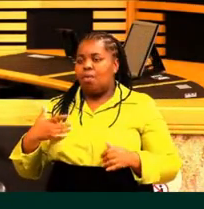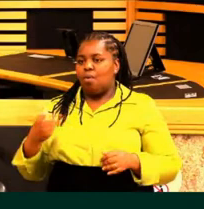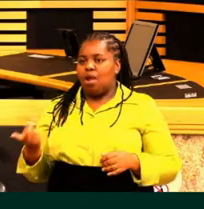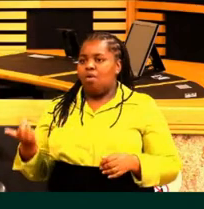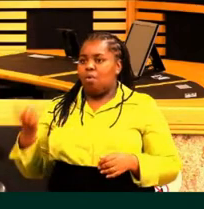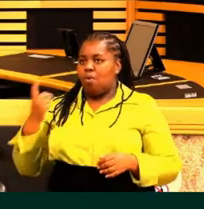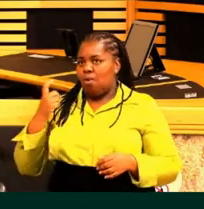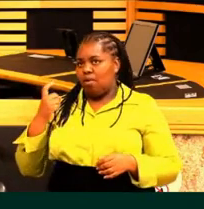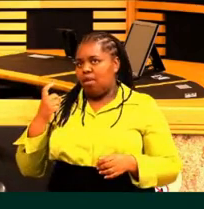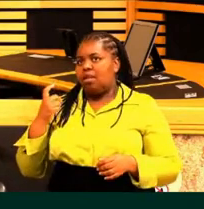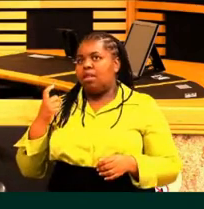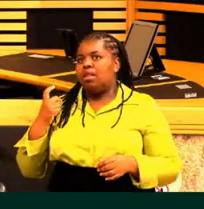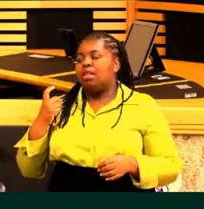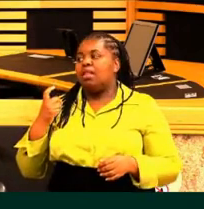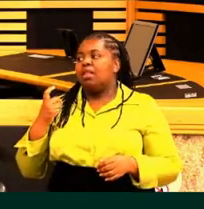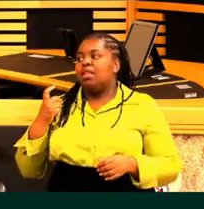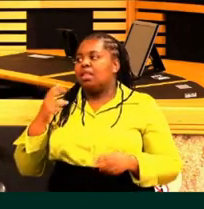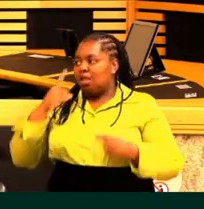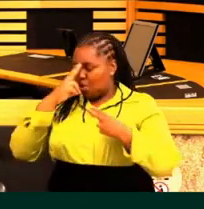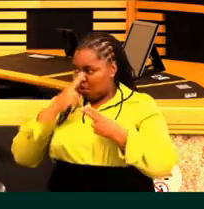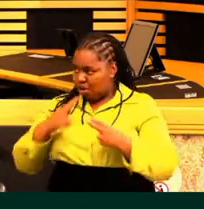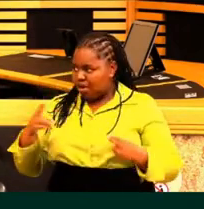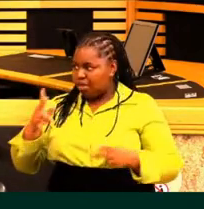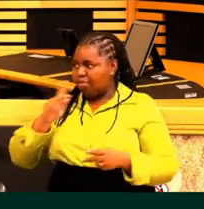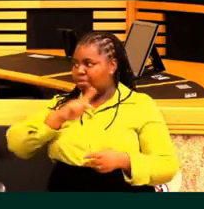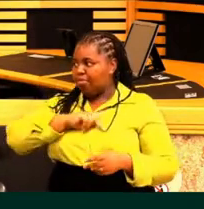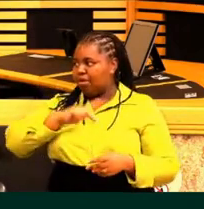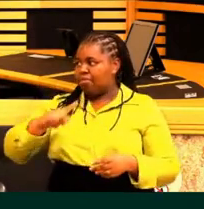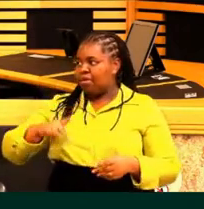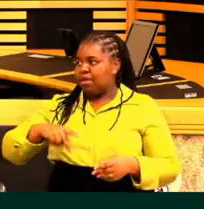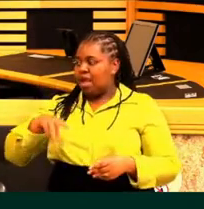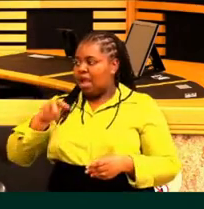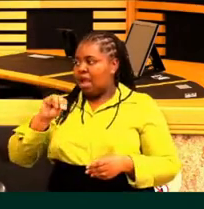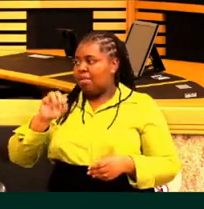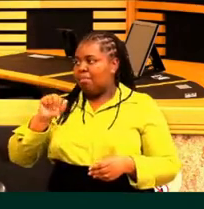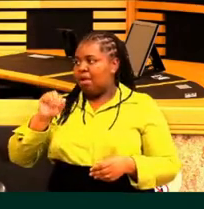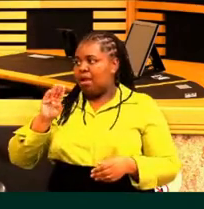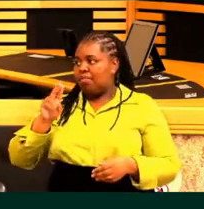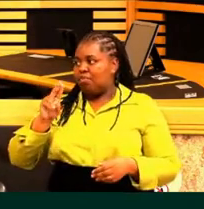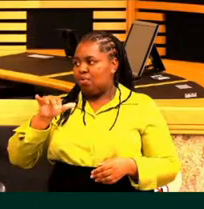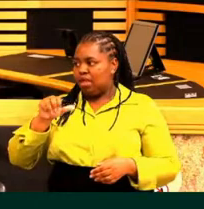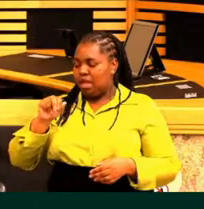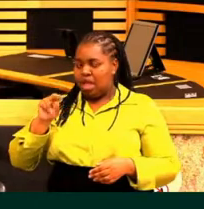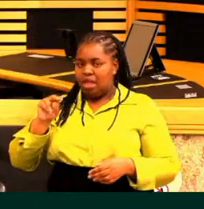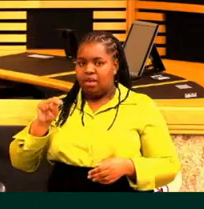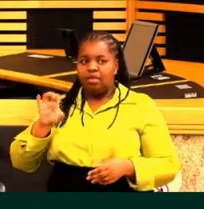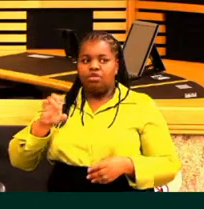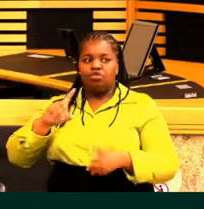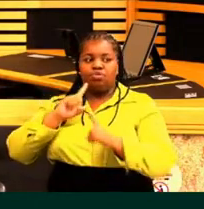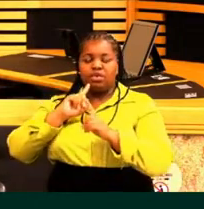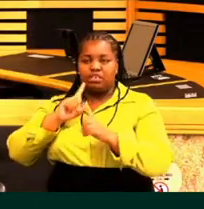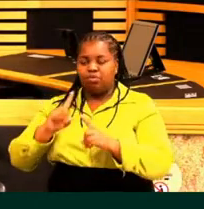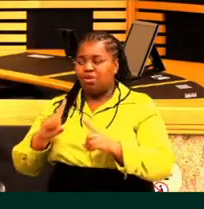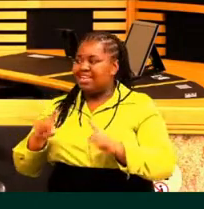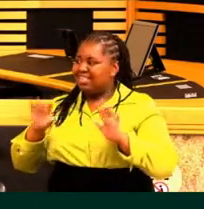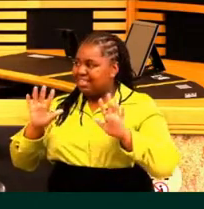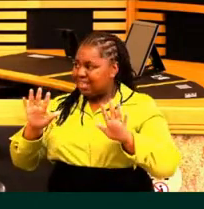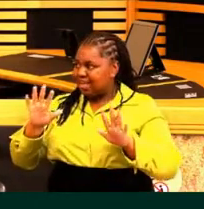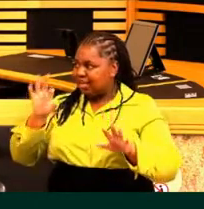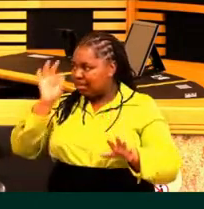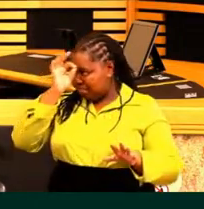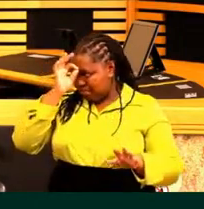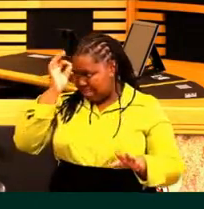upon The Honorable Premiere to respond on the debate in 10 minutes